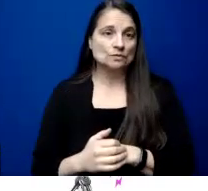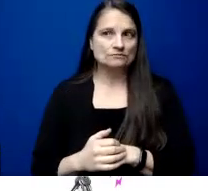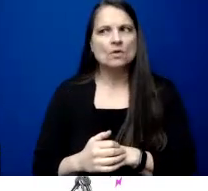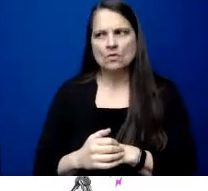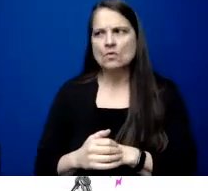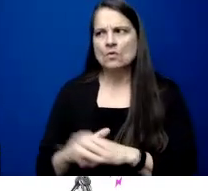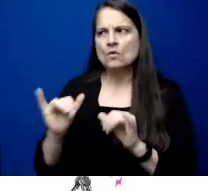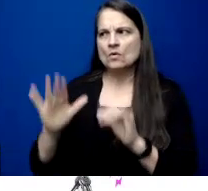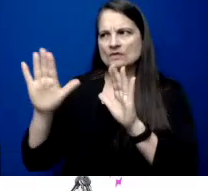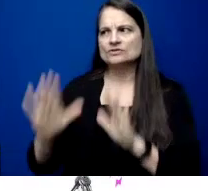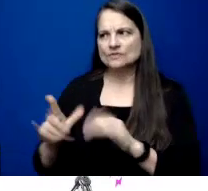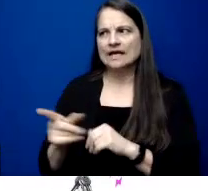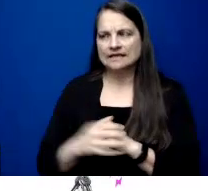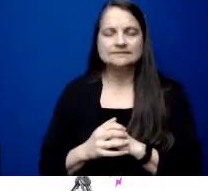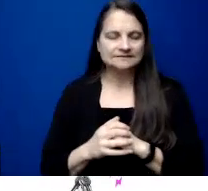one.